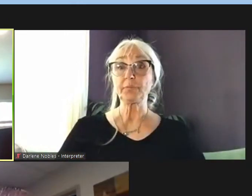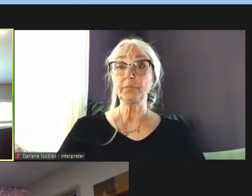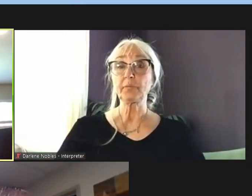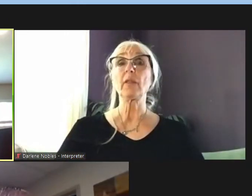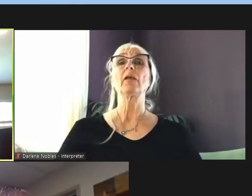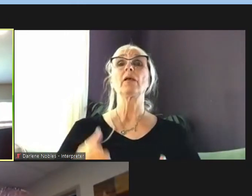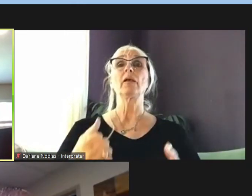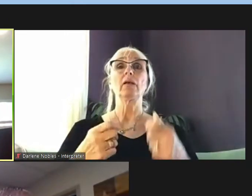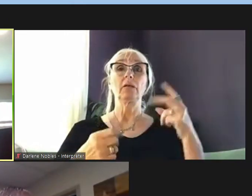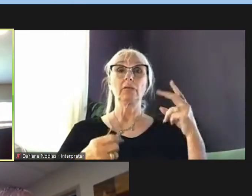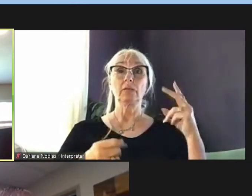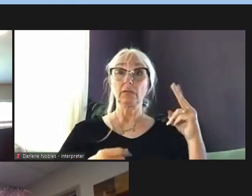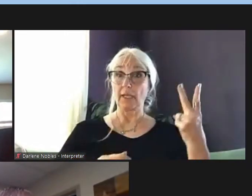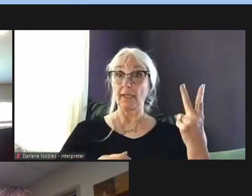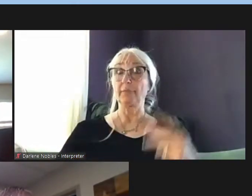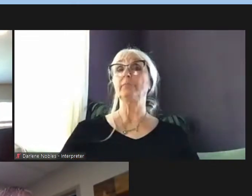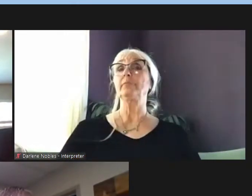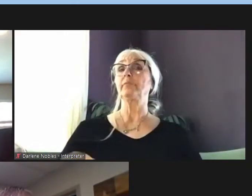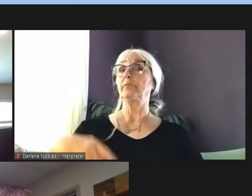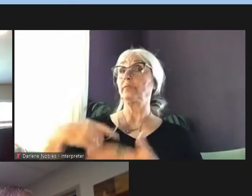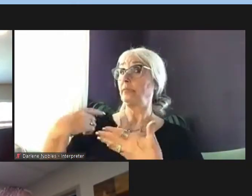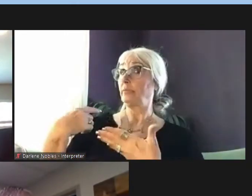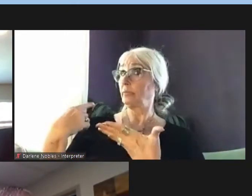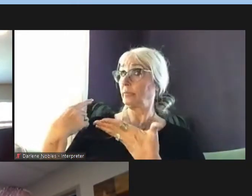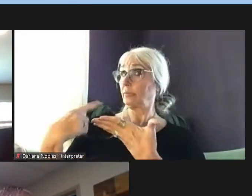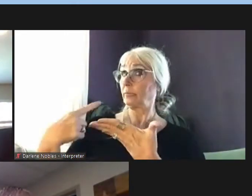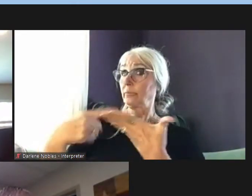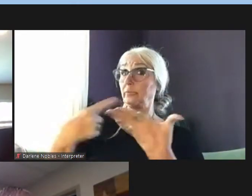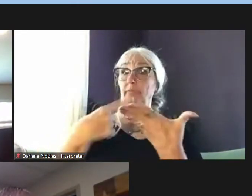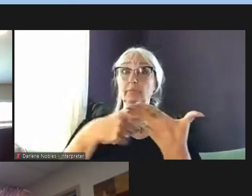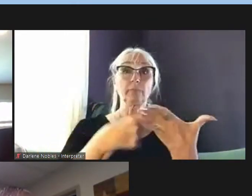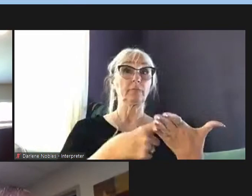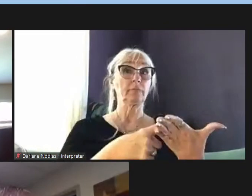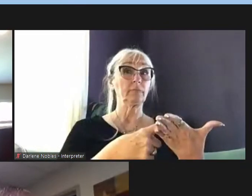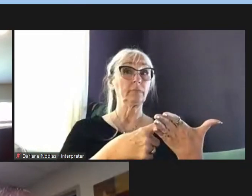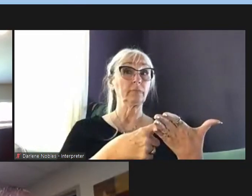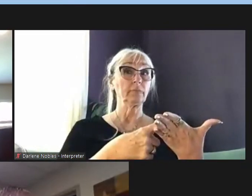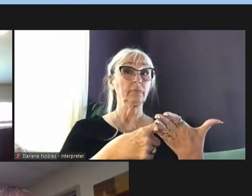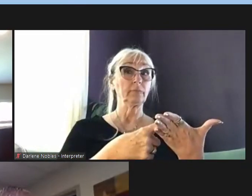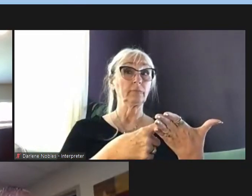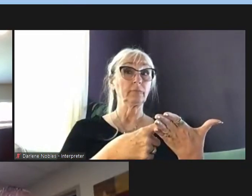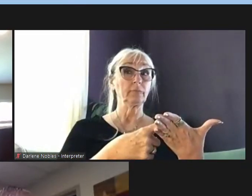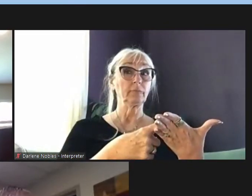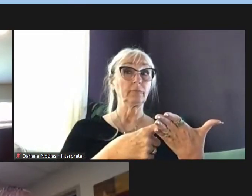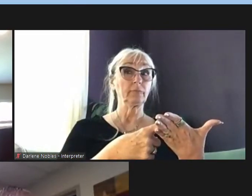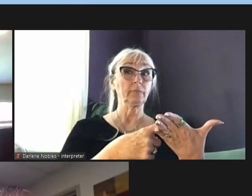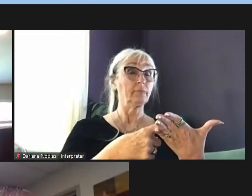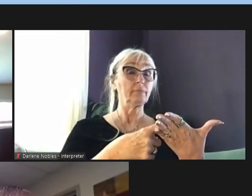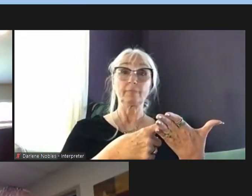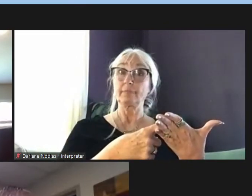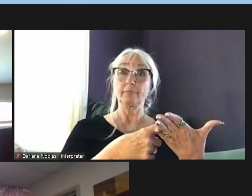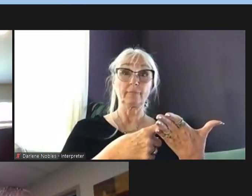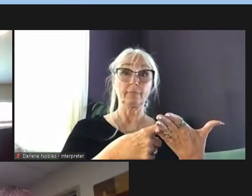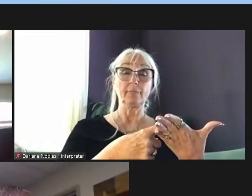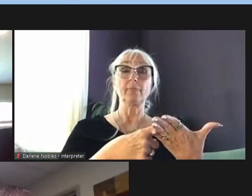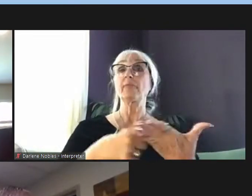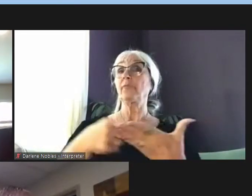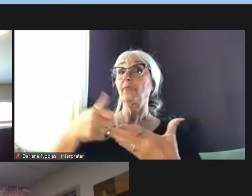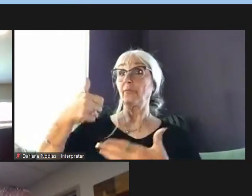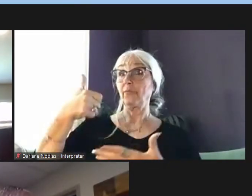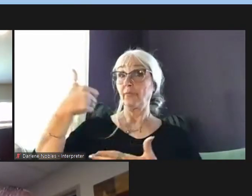Second. Have a motion second. Any other discussion? No other discussion. All in favor say